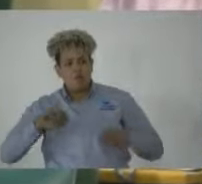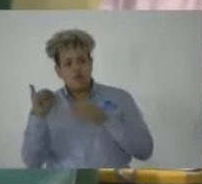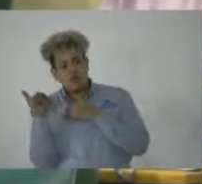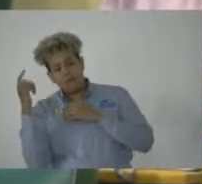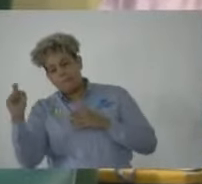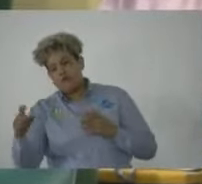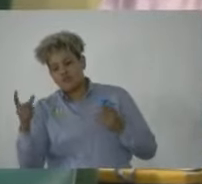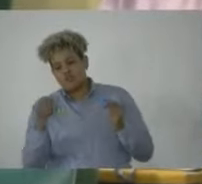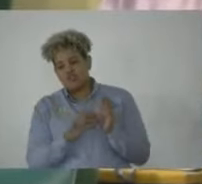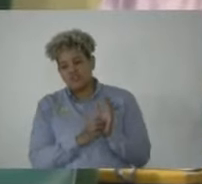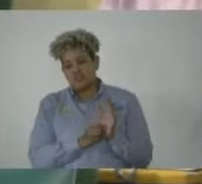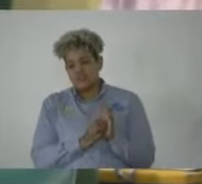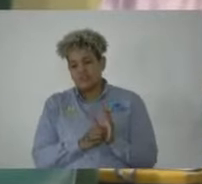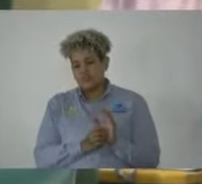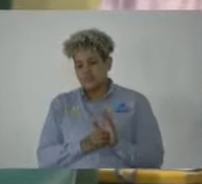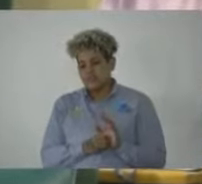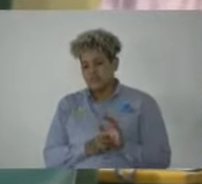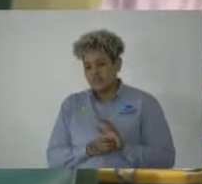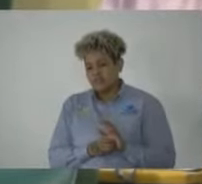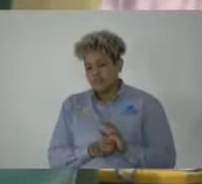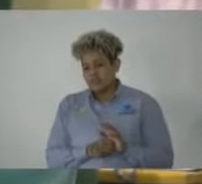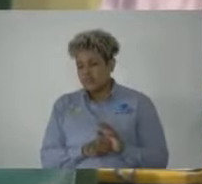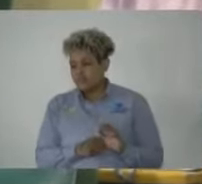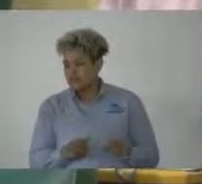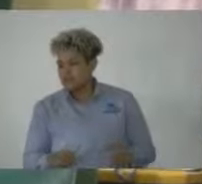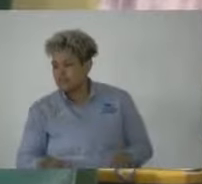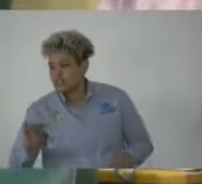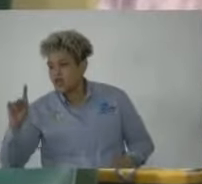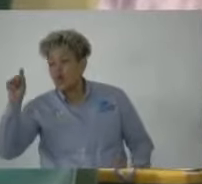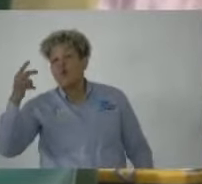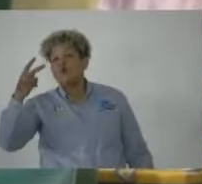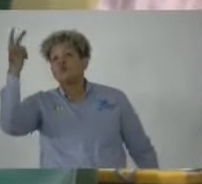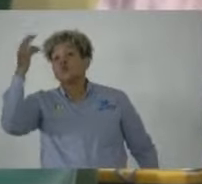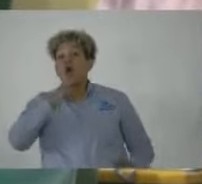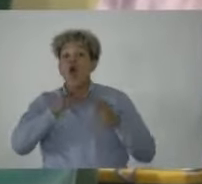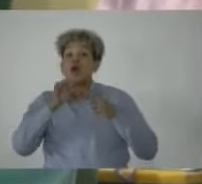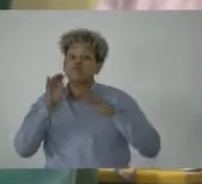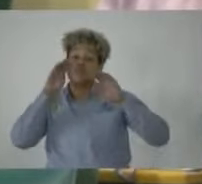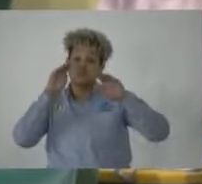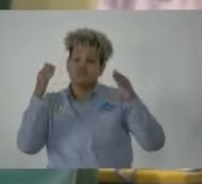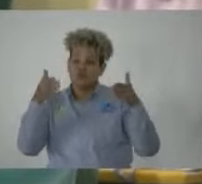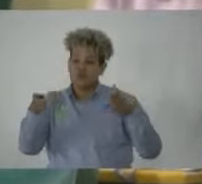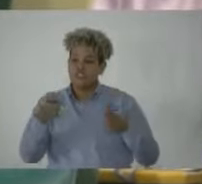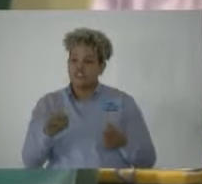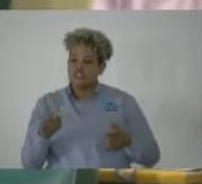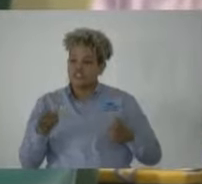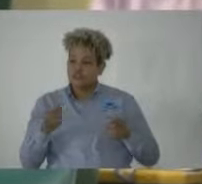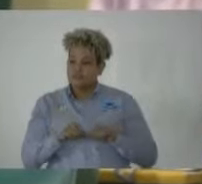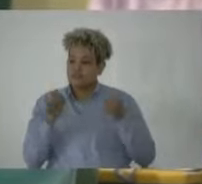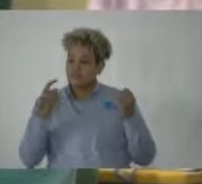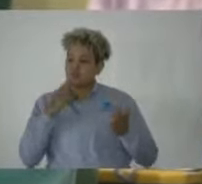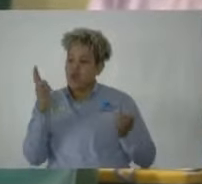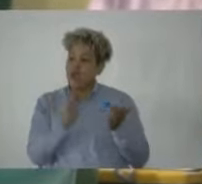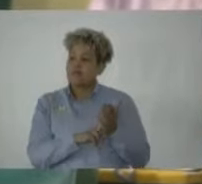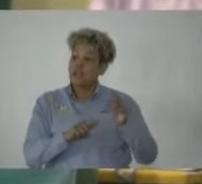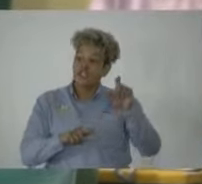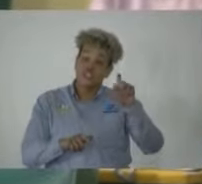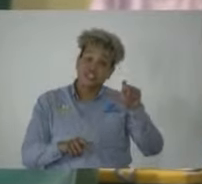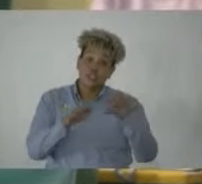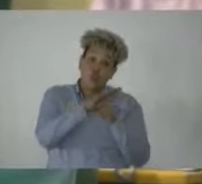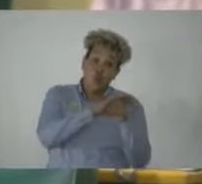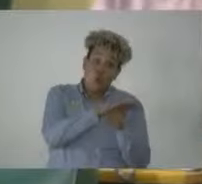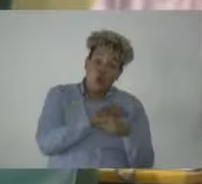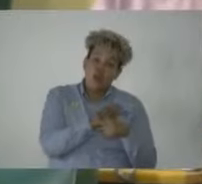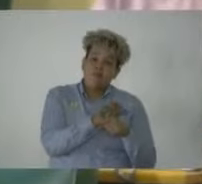obligated to address it. And there are only two options to address this breach. Either we apply GCT to locally produced